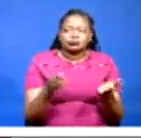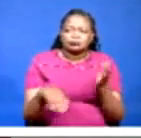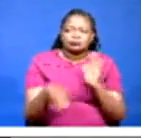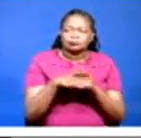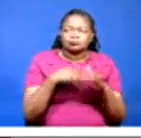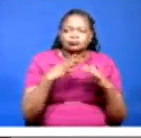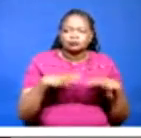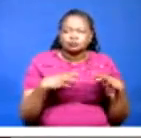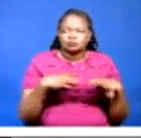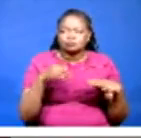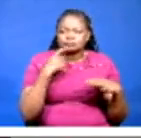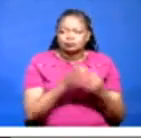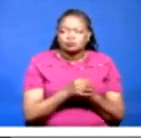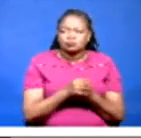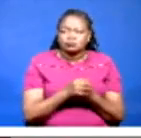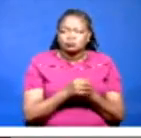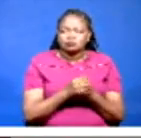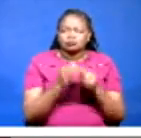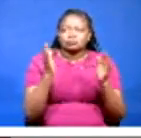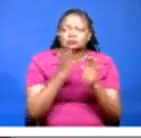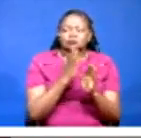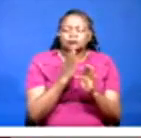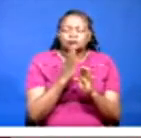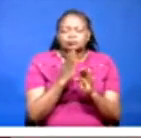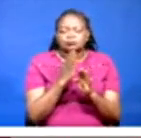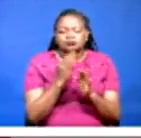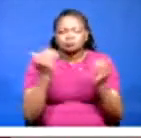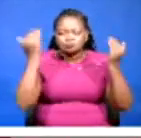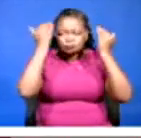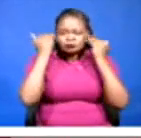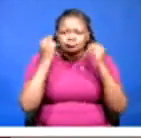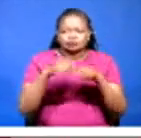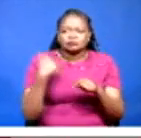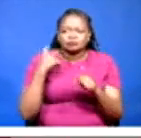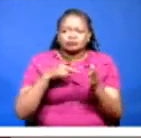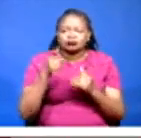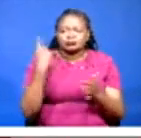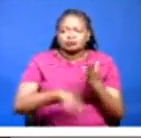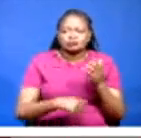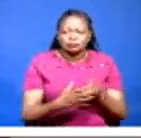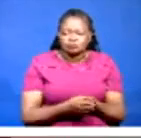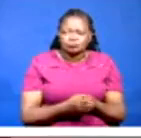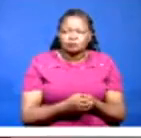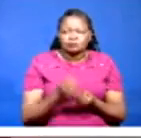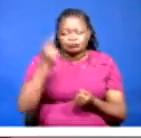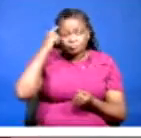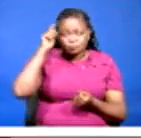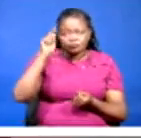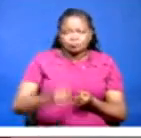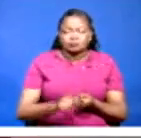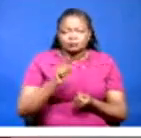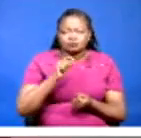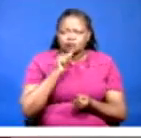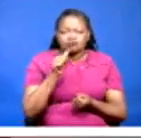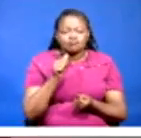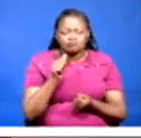who are seeking refuge in the judiciary and who have refused to pay tax. I think the judiciary should not give them a safe